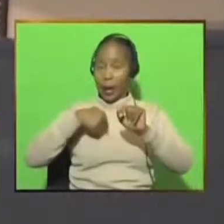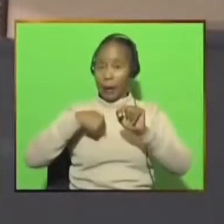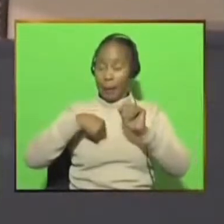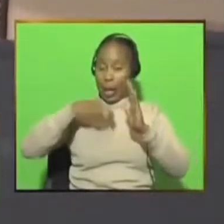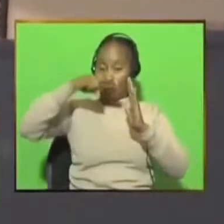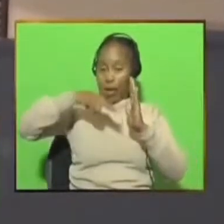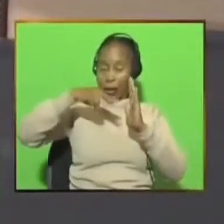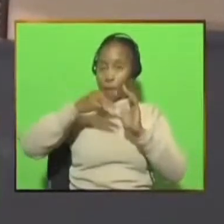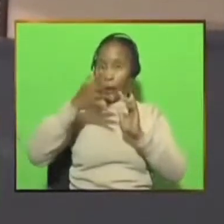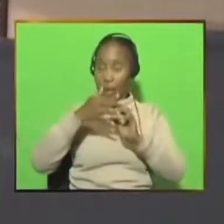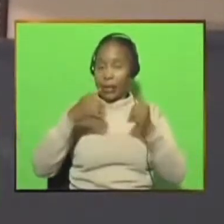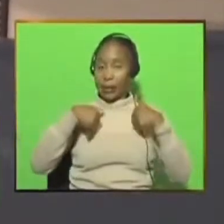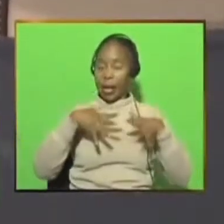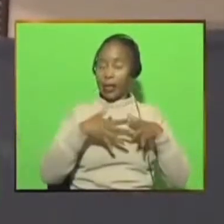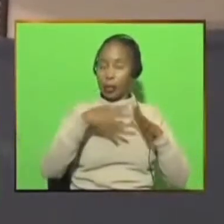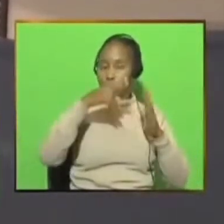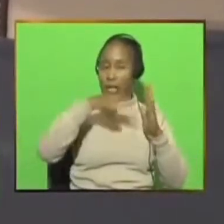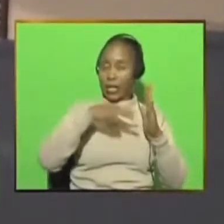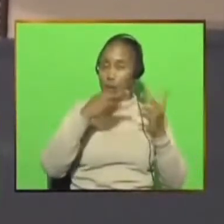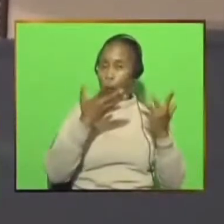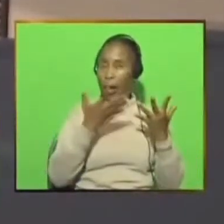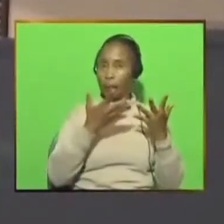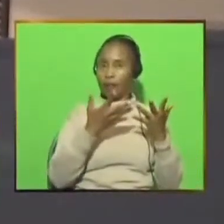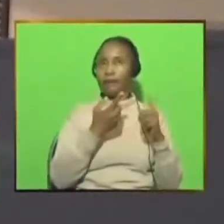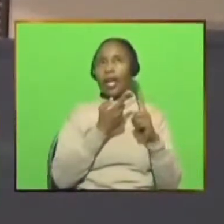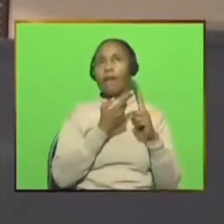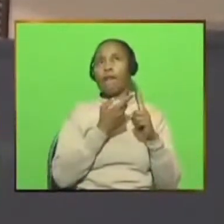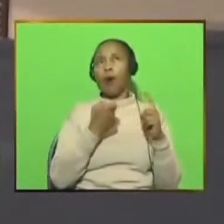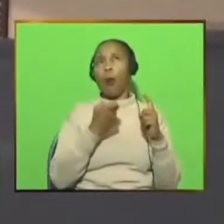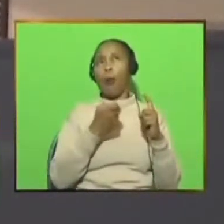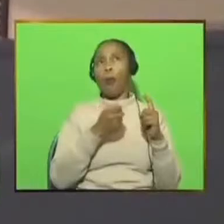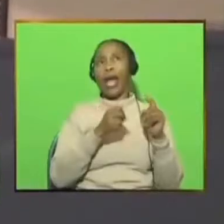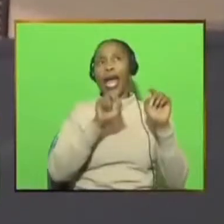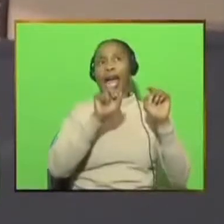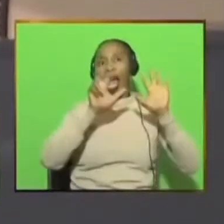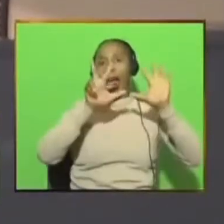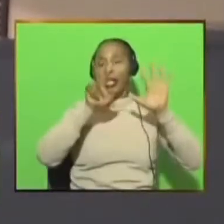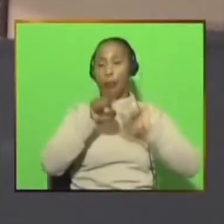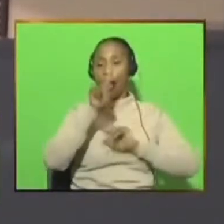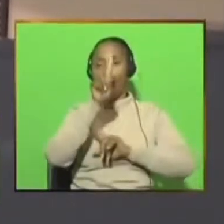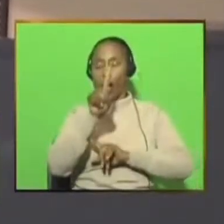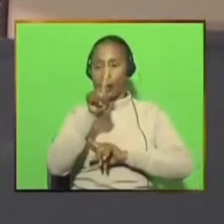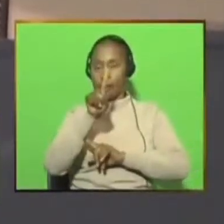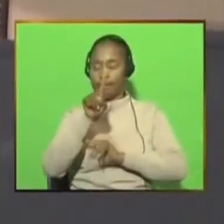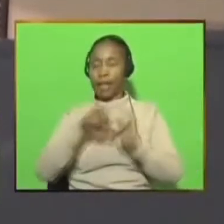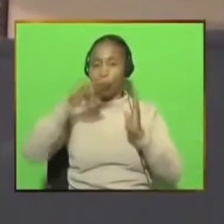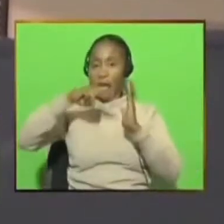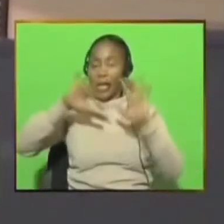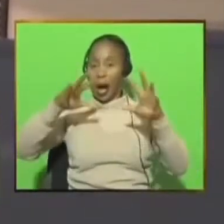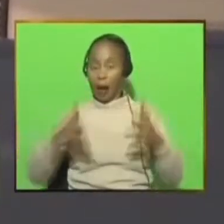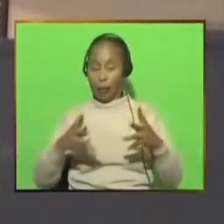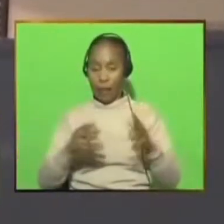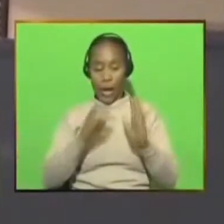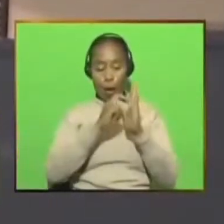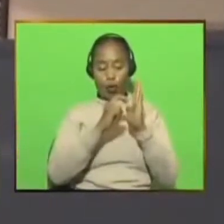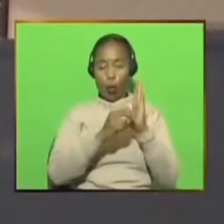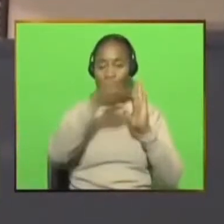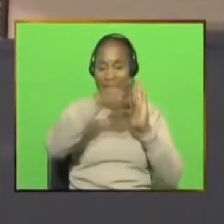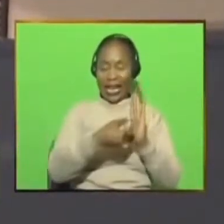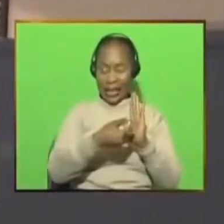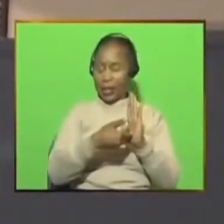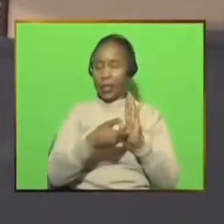Among the rules that were introduced into the rules by way of amendment yesterday,